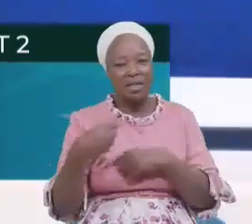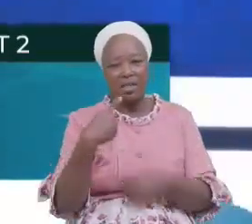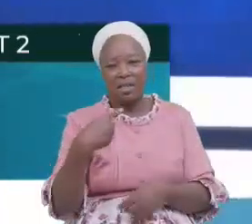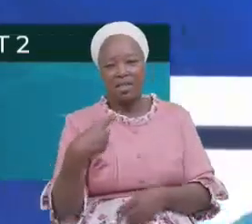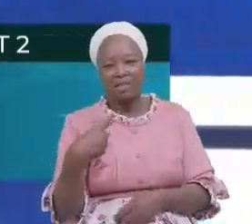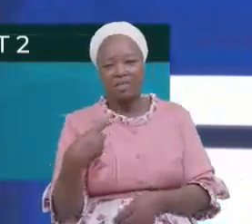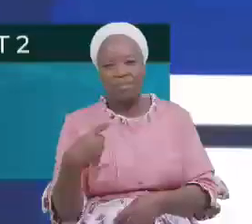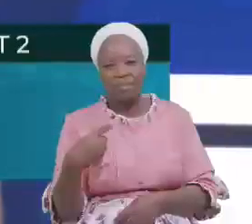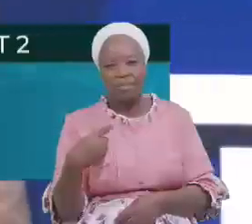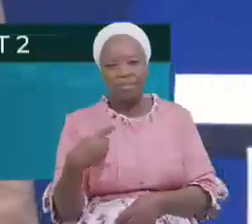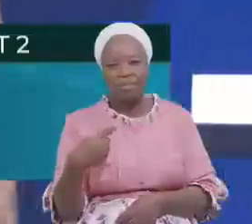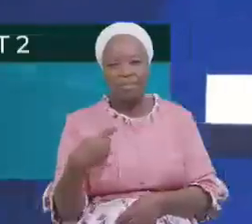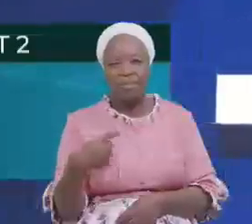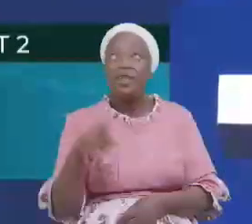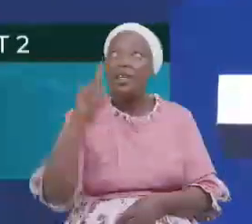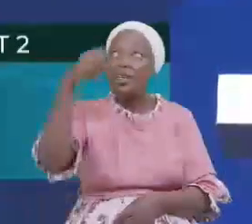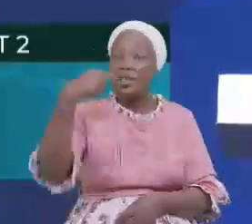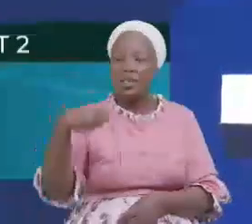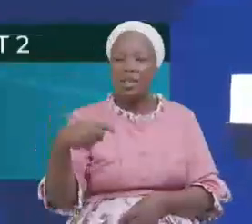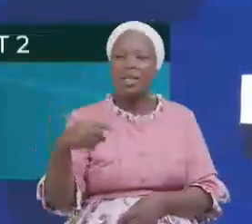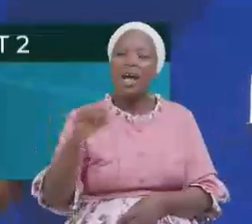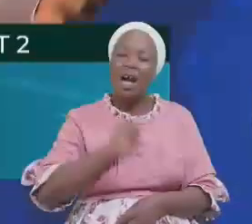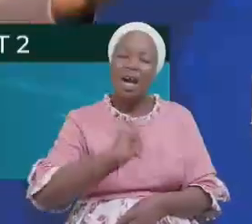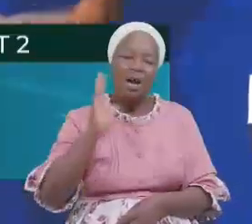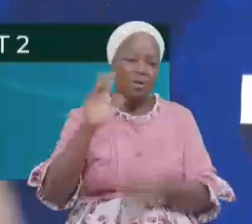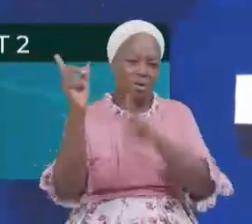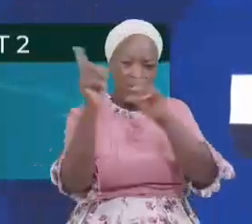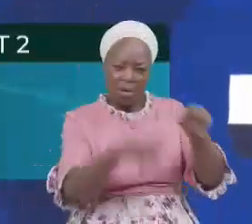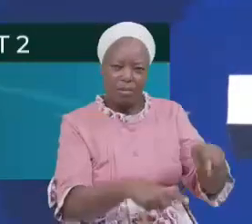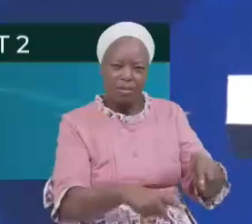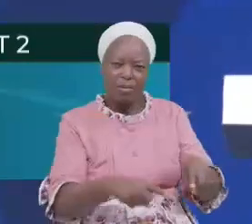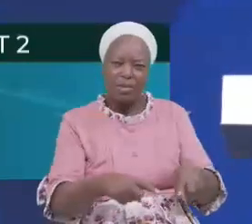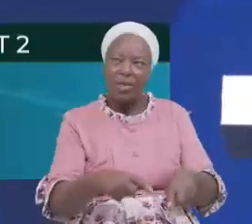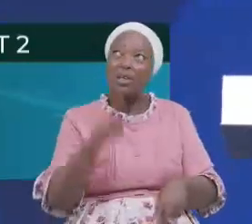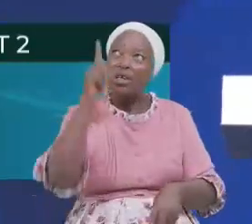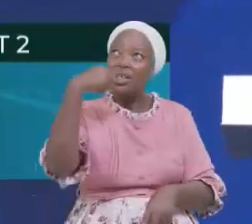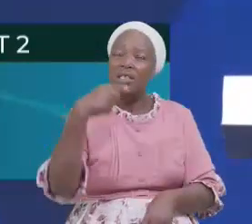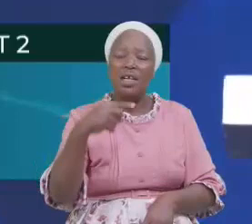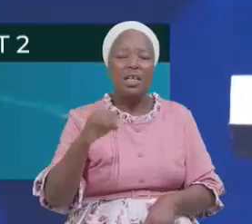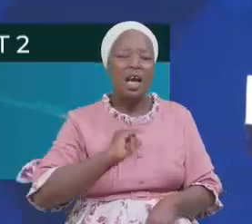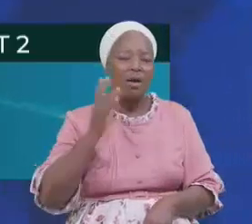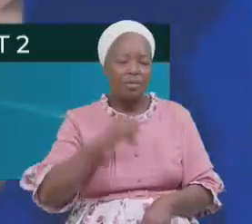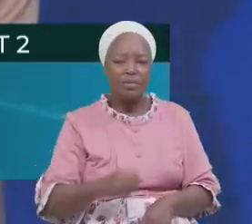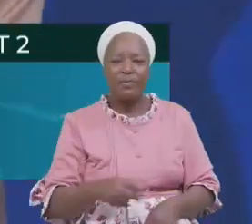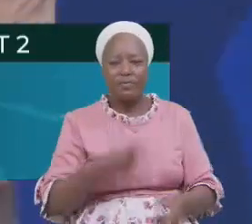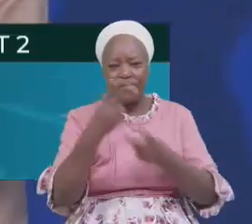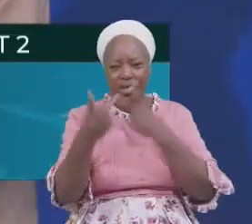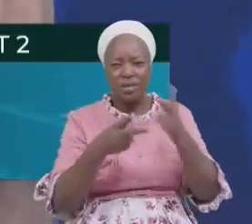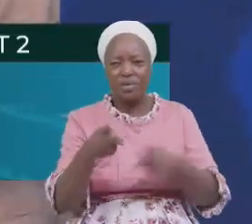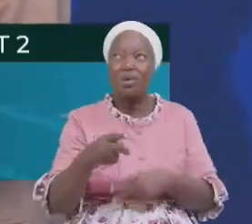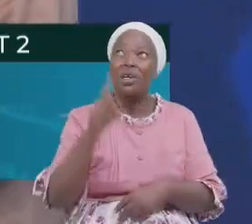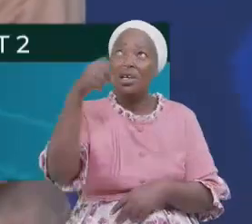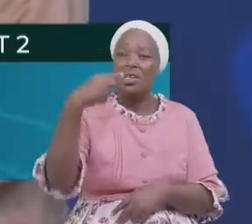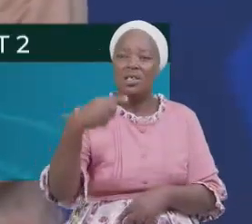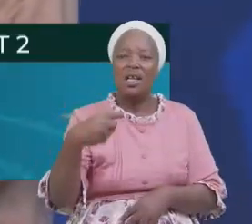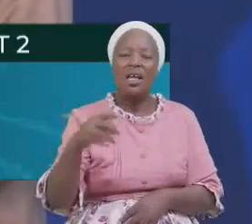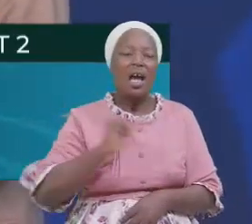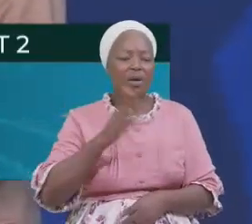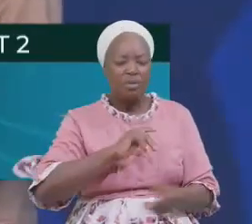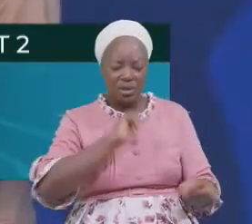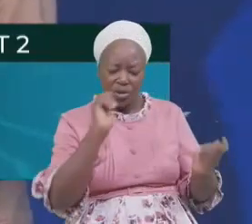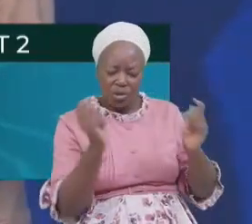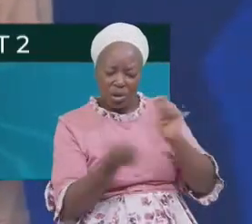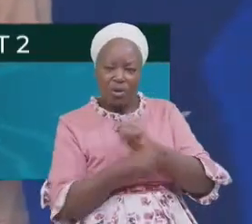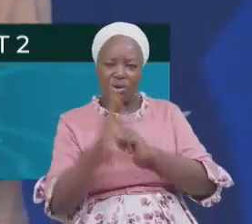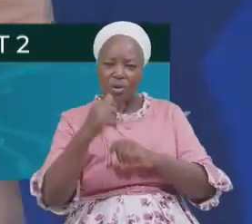He said, I will come. He said, I will visit you. He said, I will turn your family